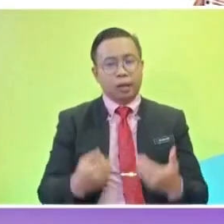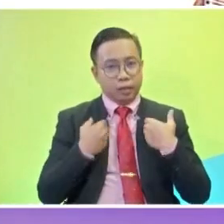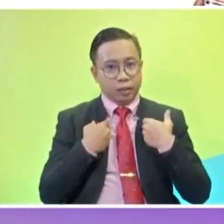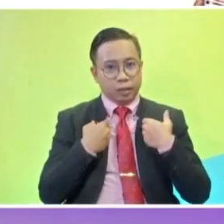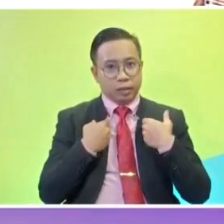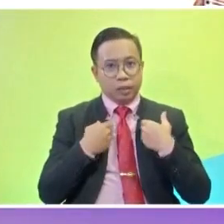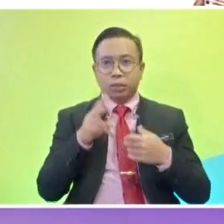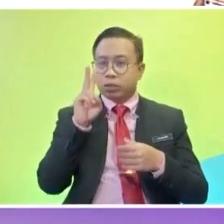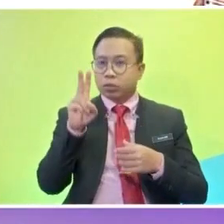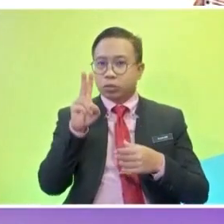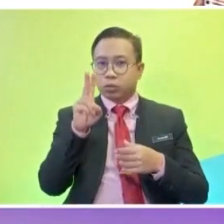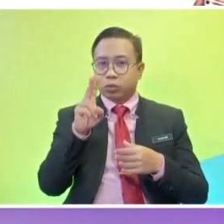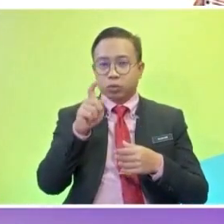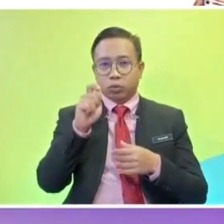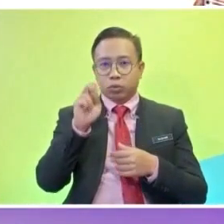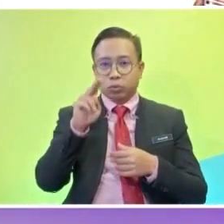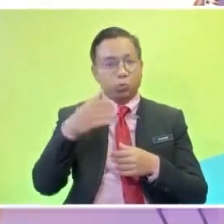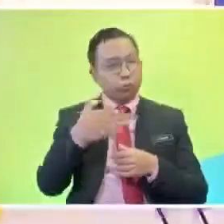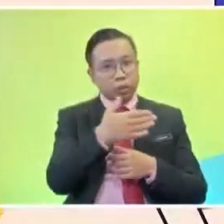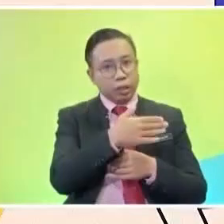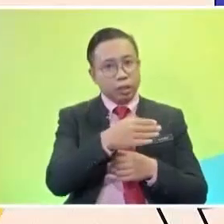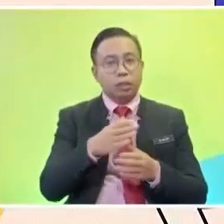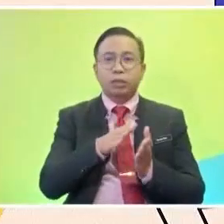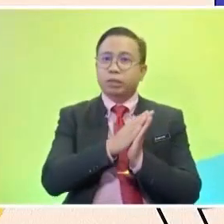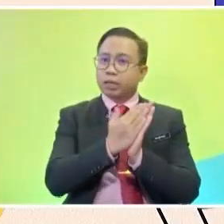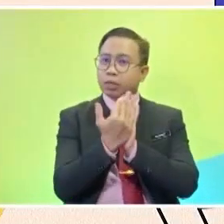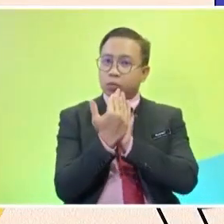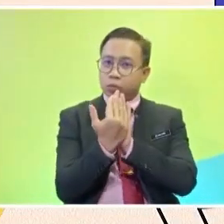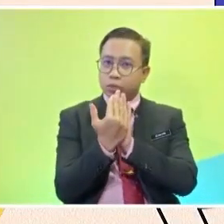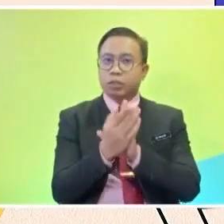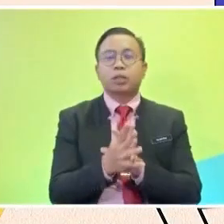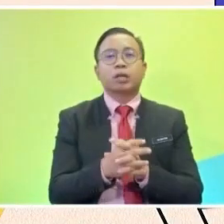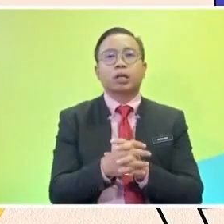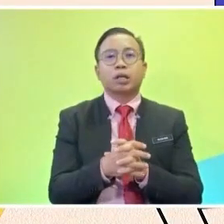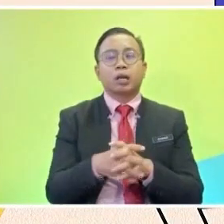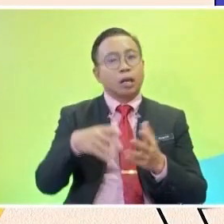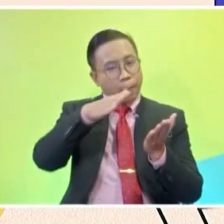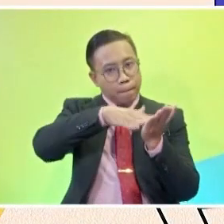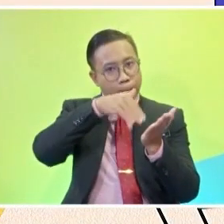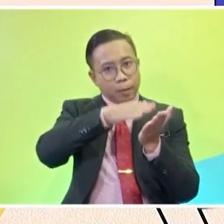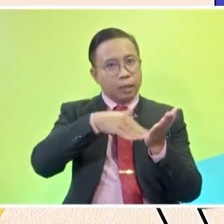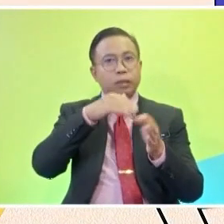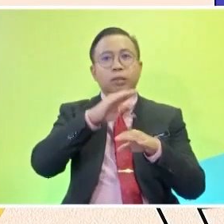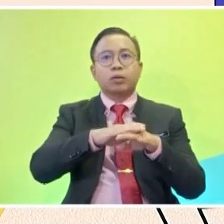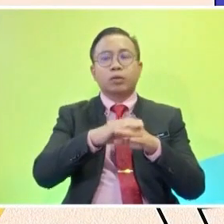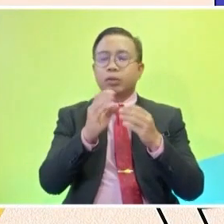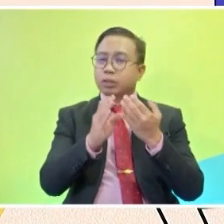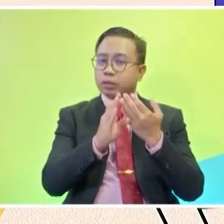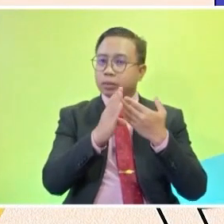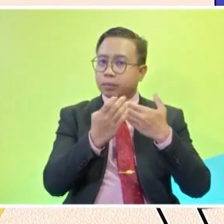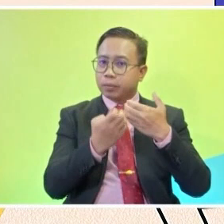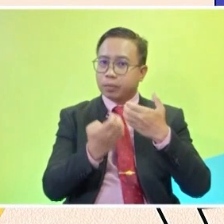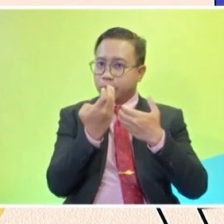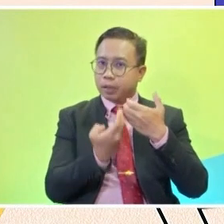of making a tuna sandwich. So basically, when you make a tuna sandwich, you apply the butter on the bread, and you put the tuna spread, and you've got